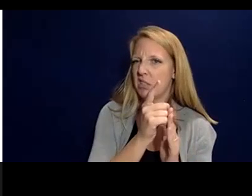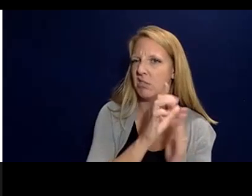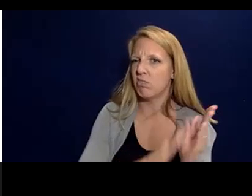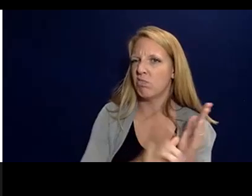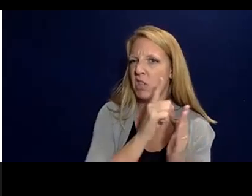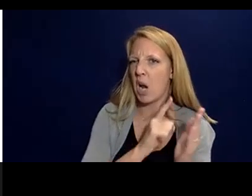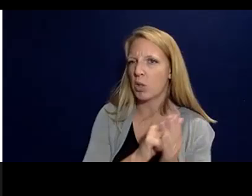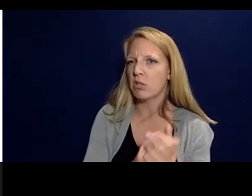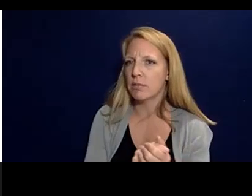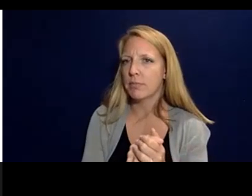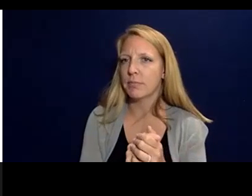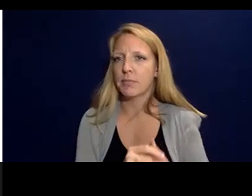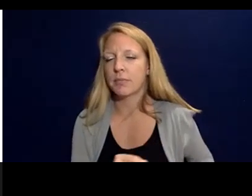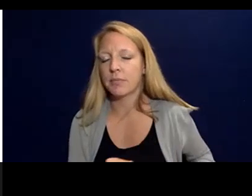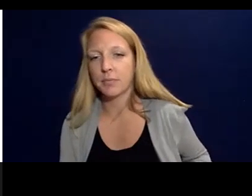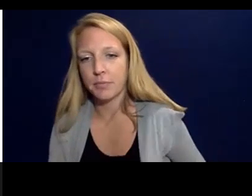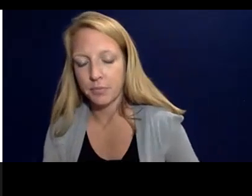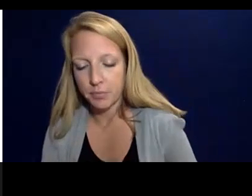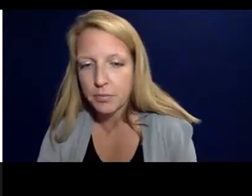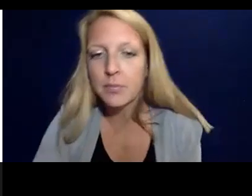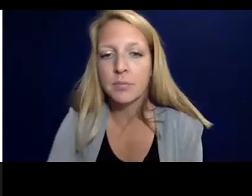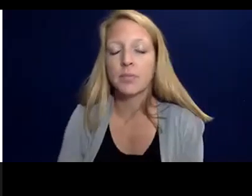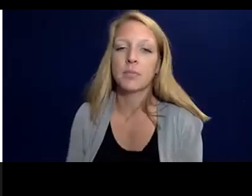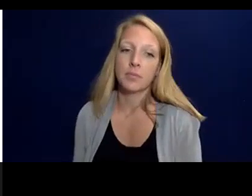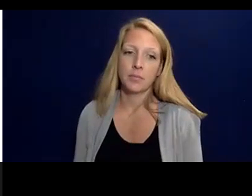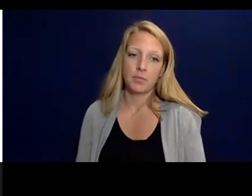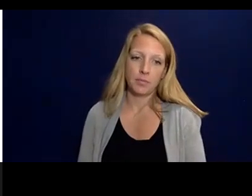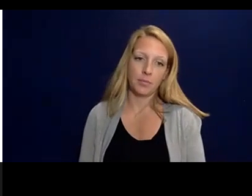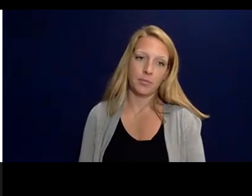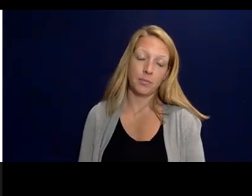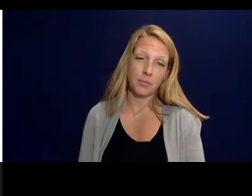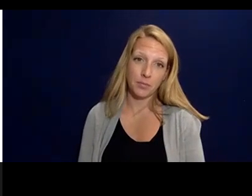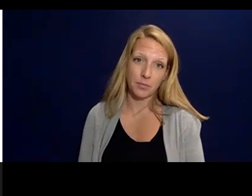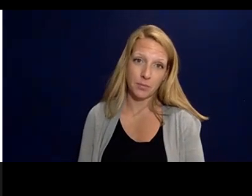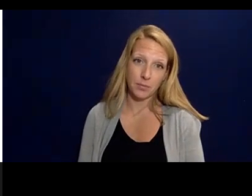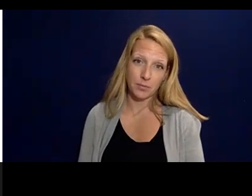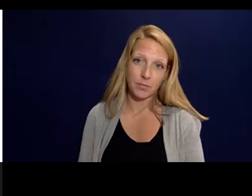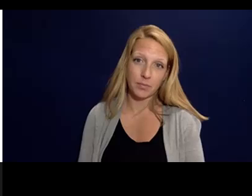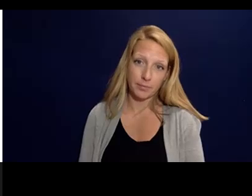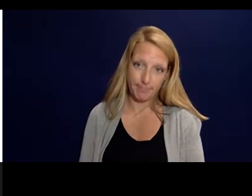an hour on average to complete it. Okay. All right.